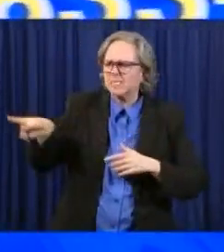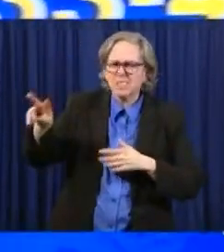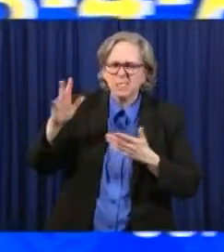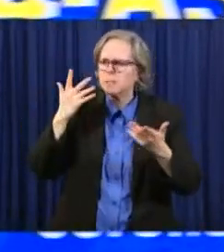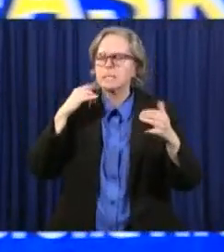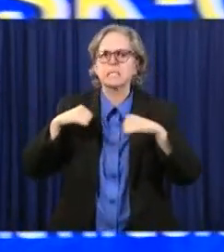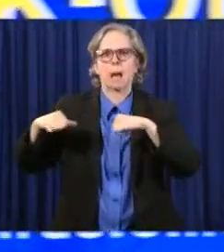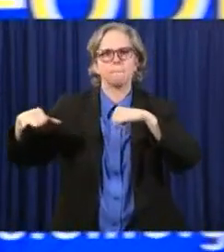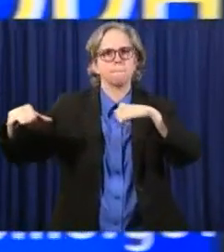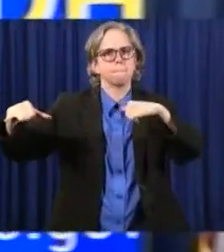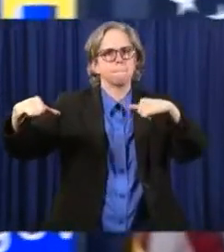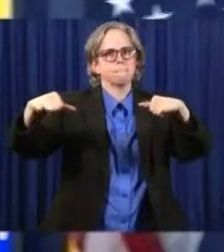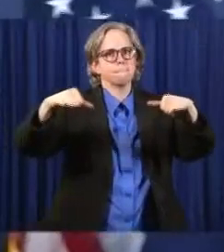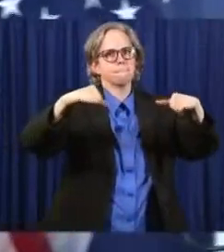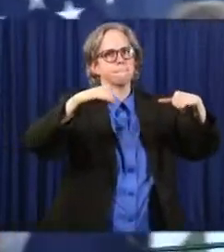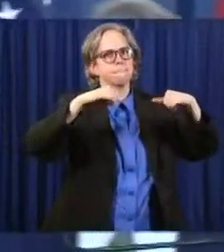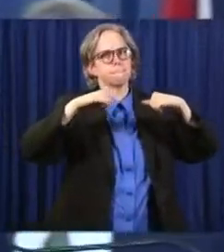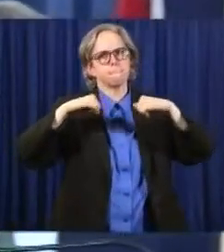Thank you.